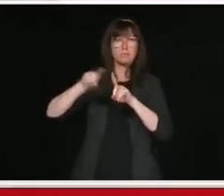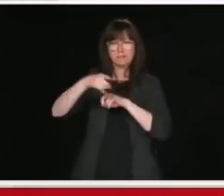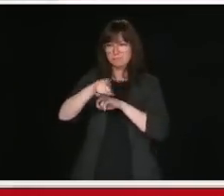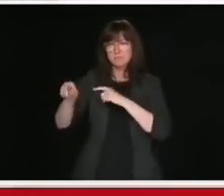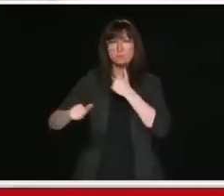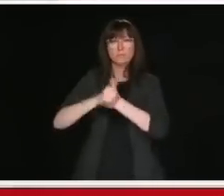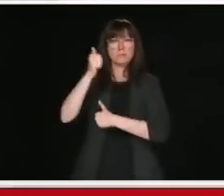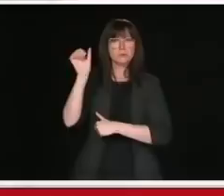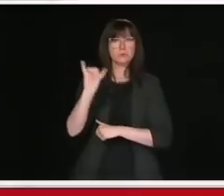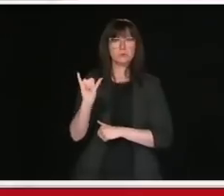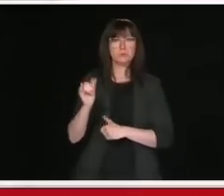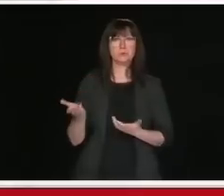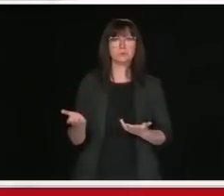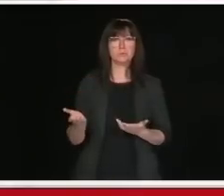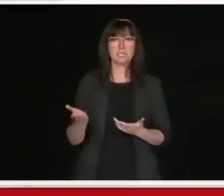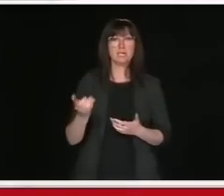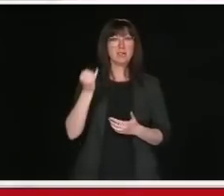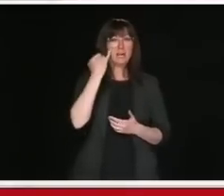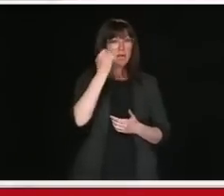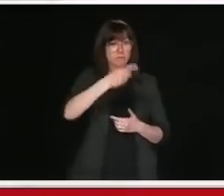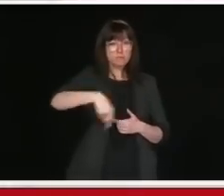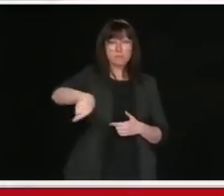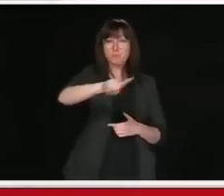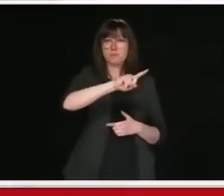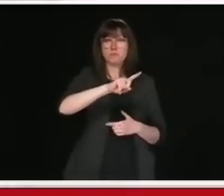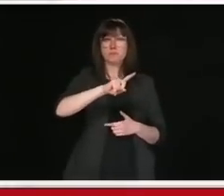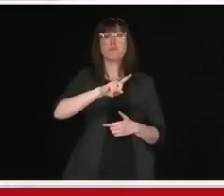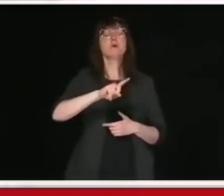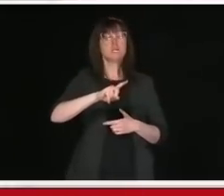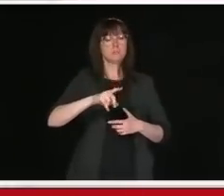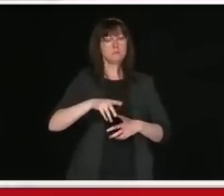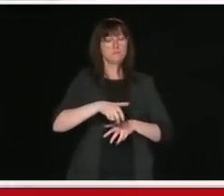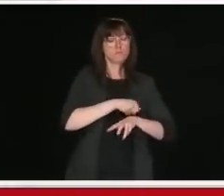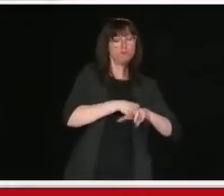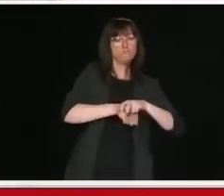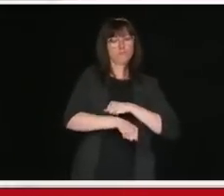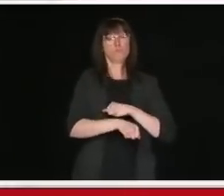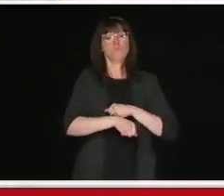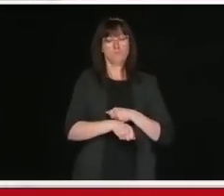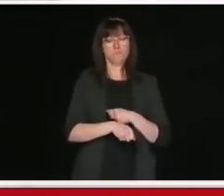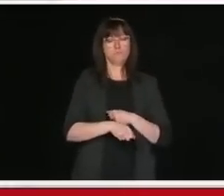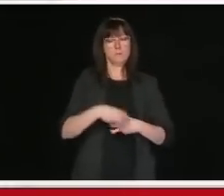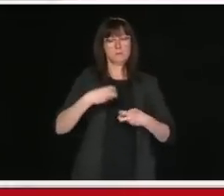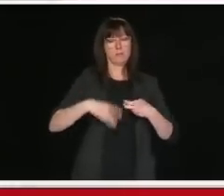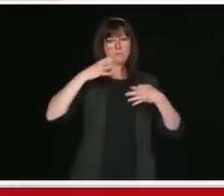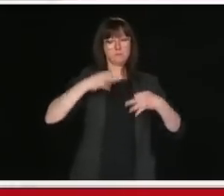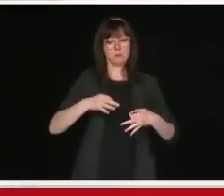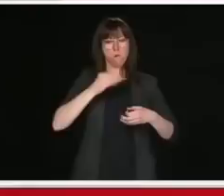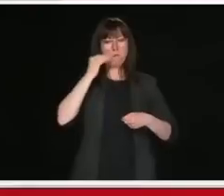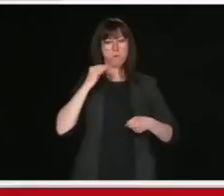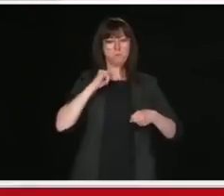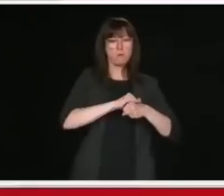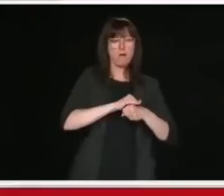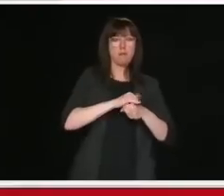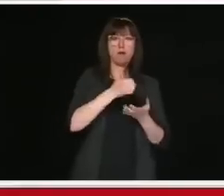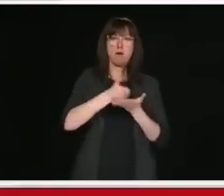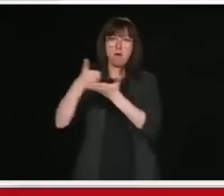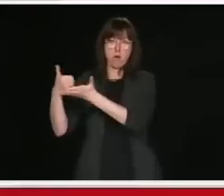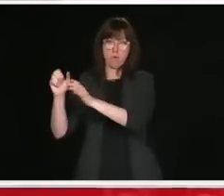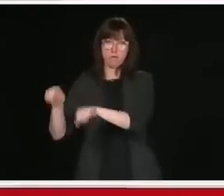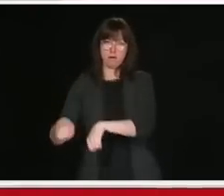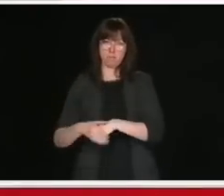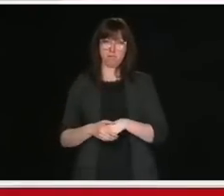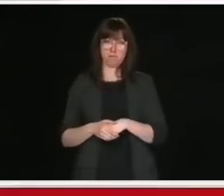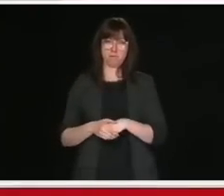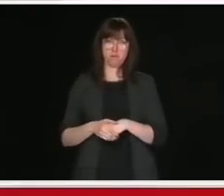us steps up right now, we can help them. If you listen to doctors, if you stay home, if